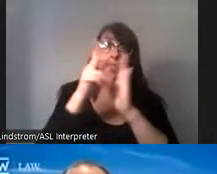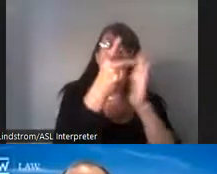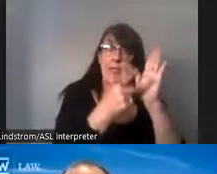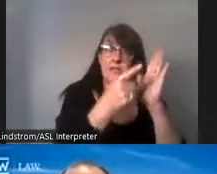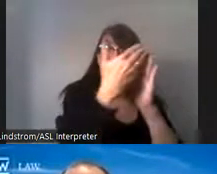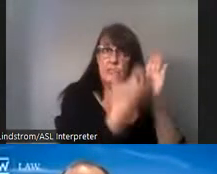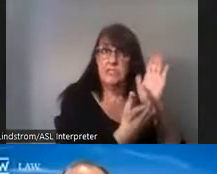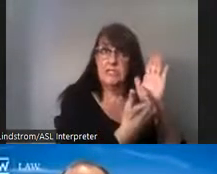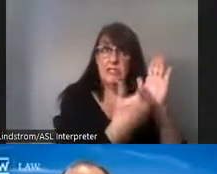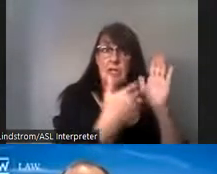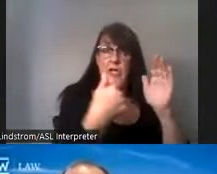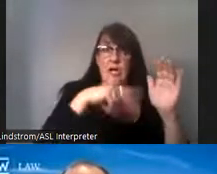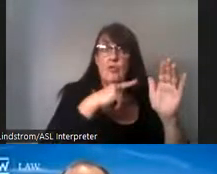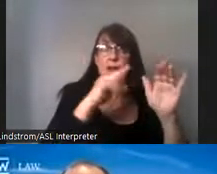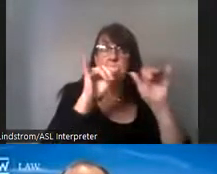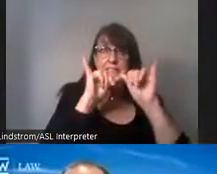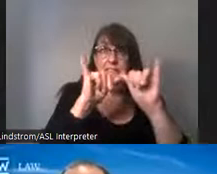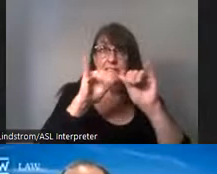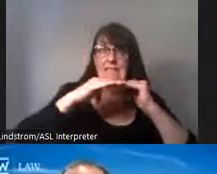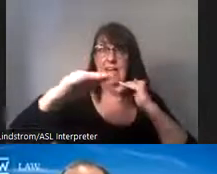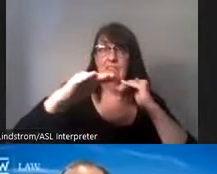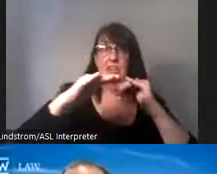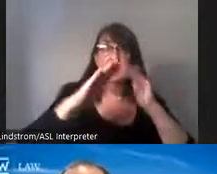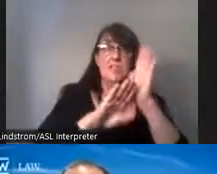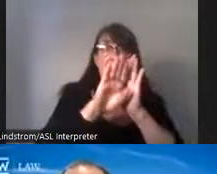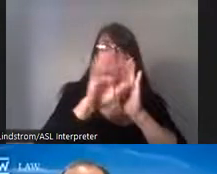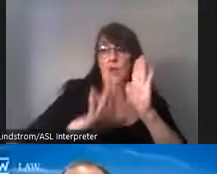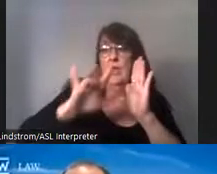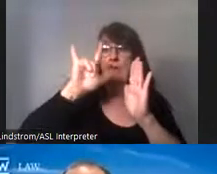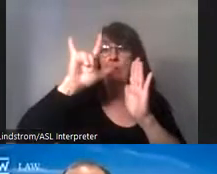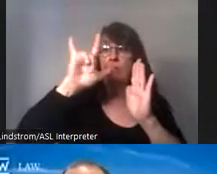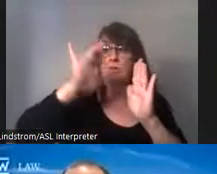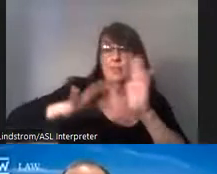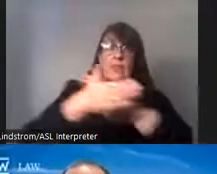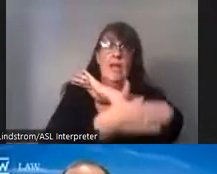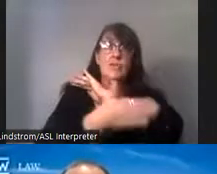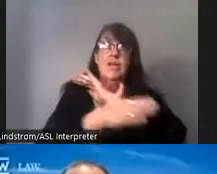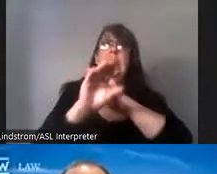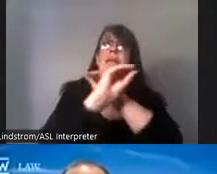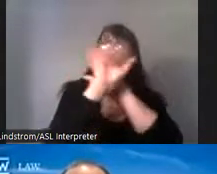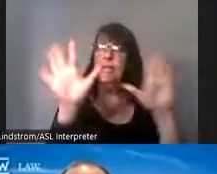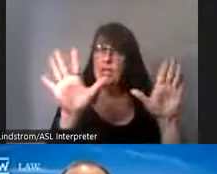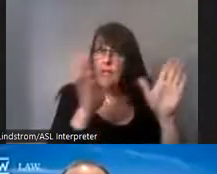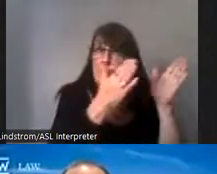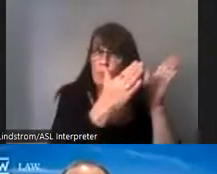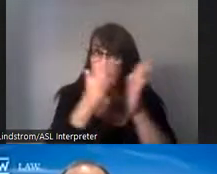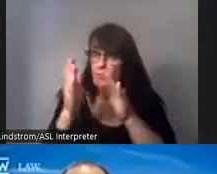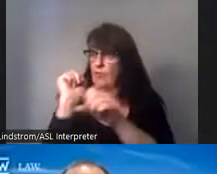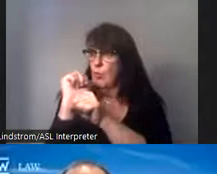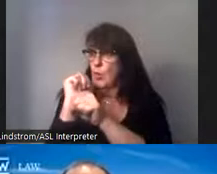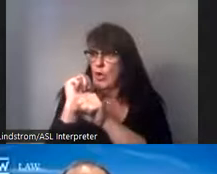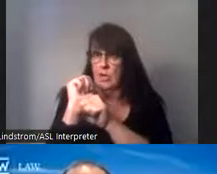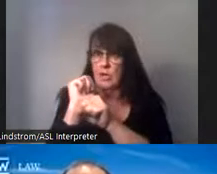procedures around sustainable development for our airports around the country. So clearly preparing the workforce